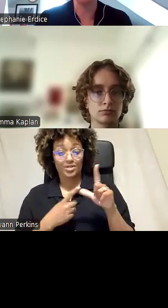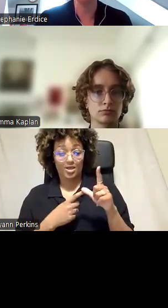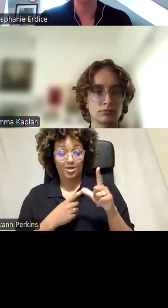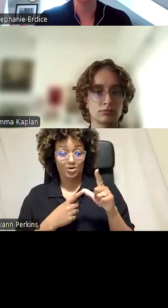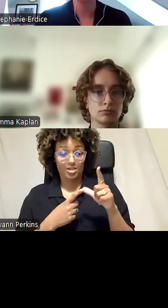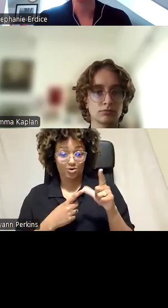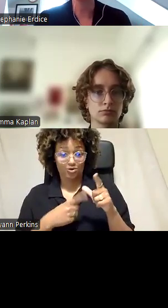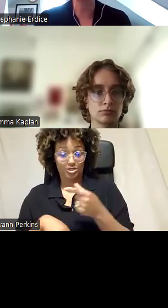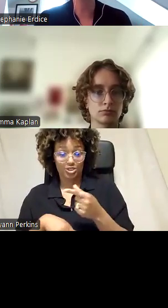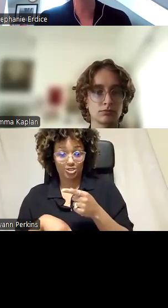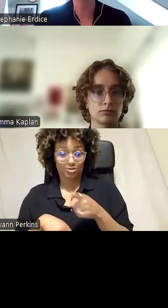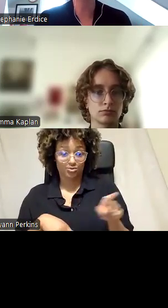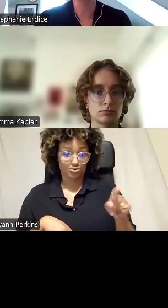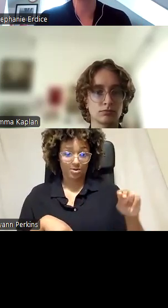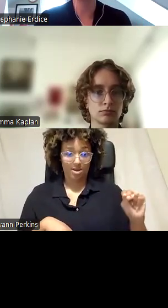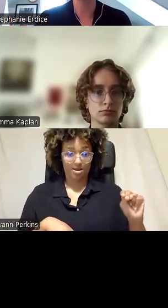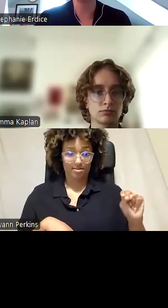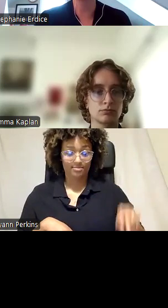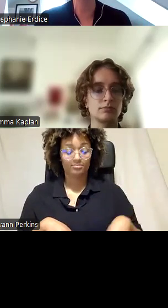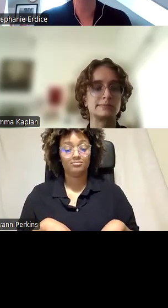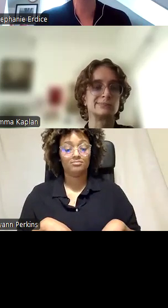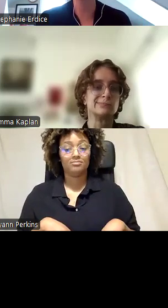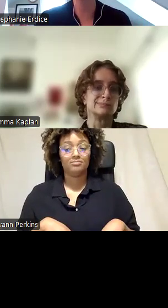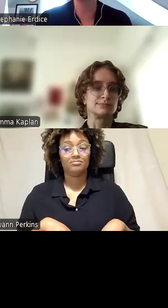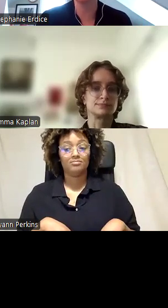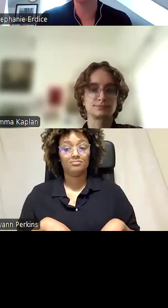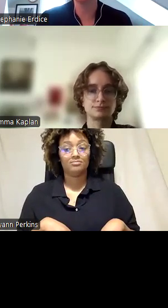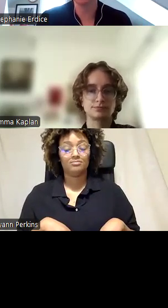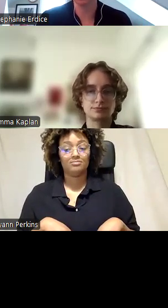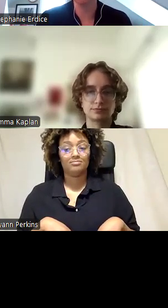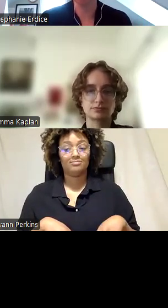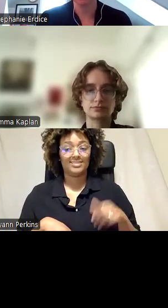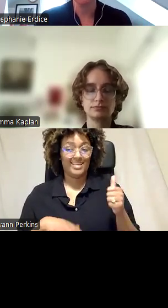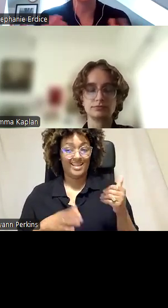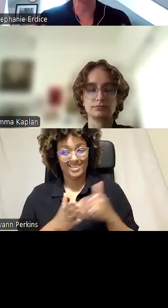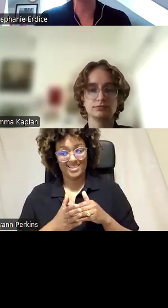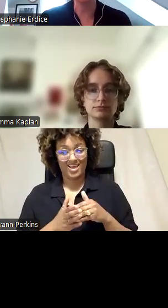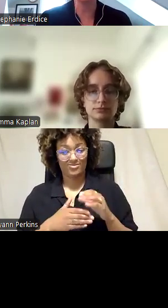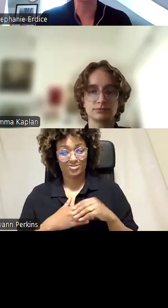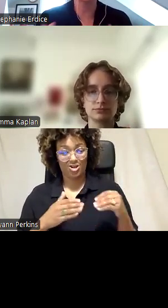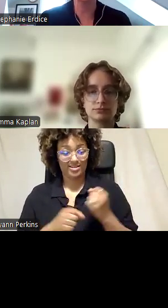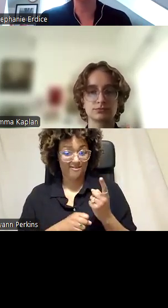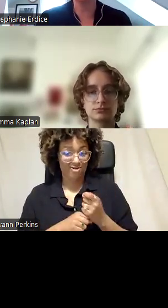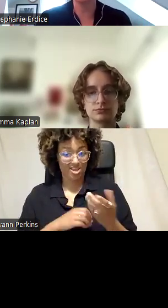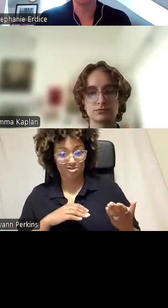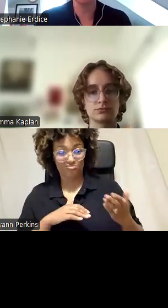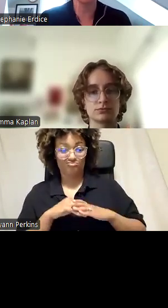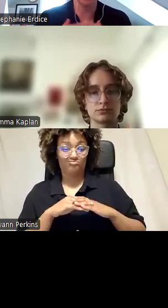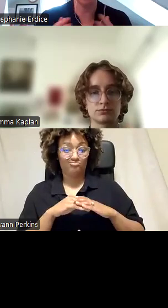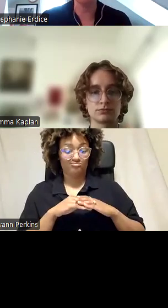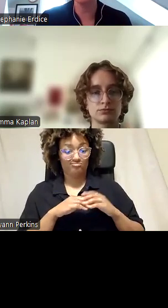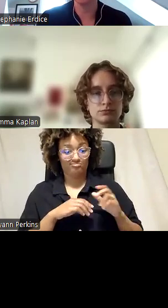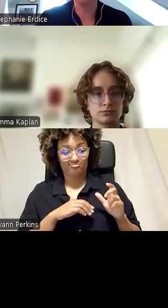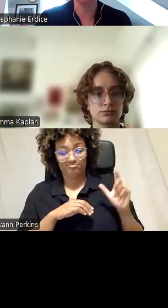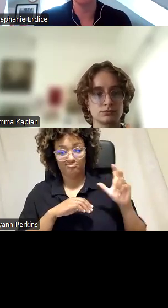through N, what would you do with an extra $10,000 a year? If you got a $10,000